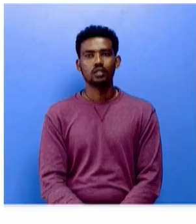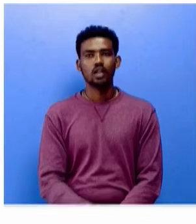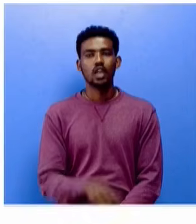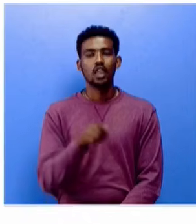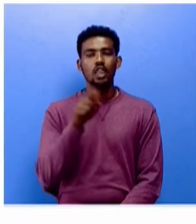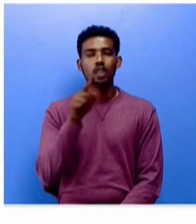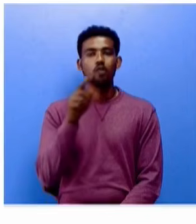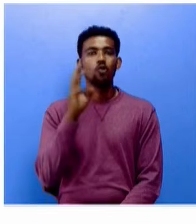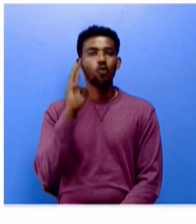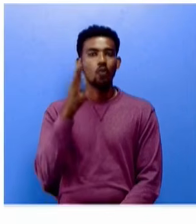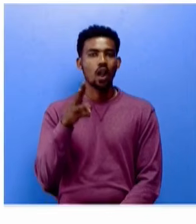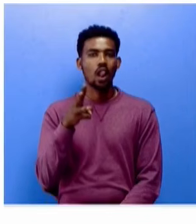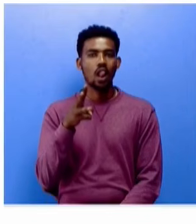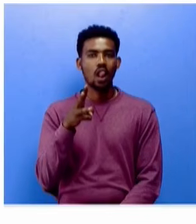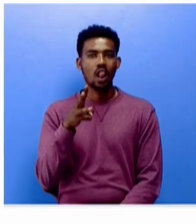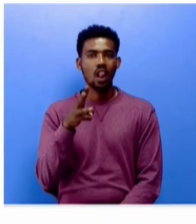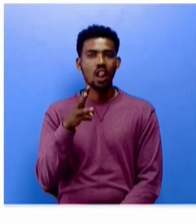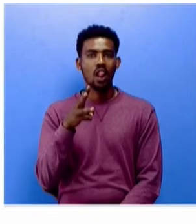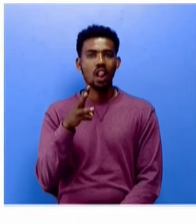you will